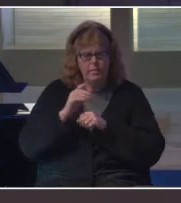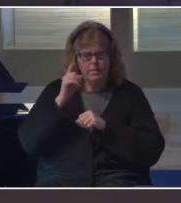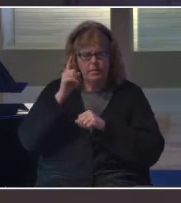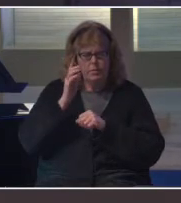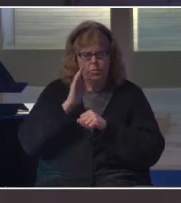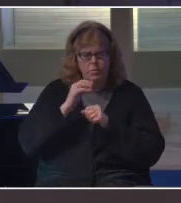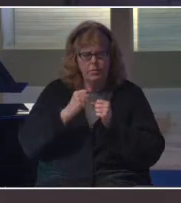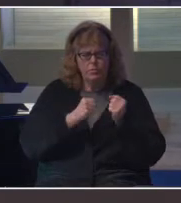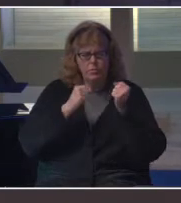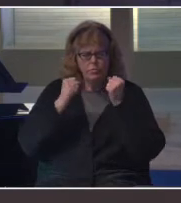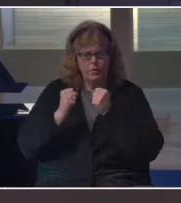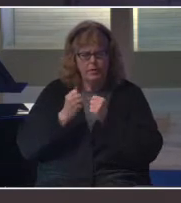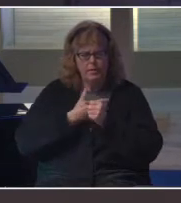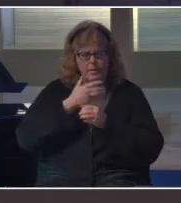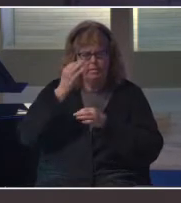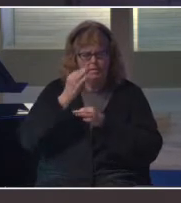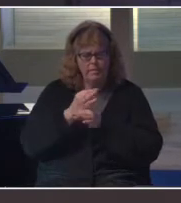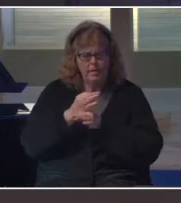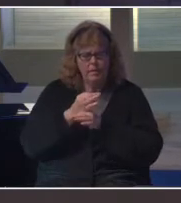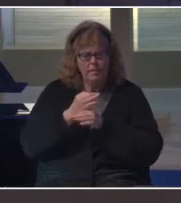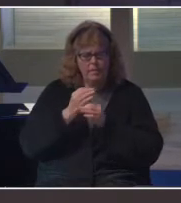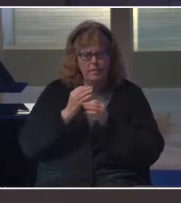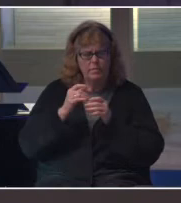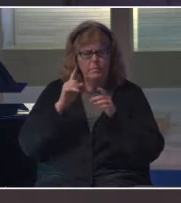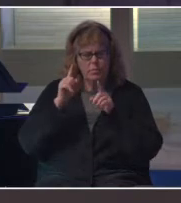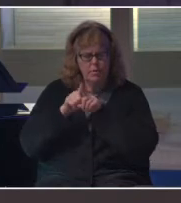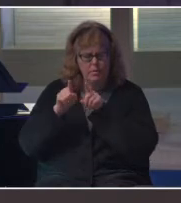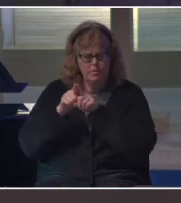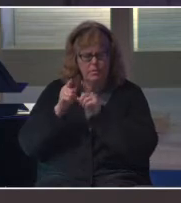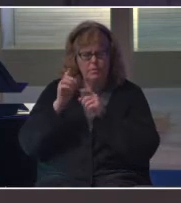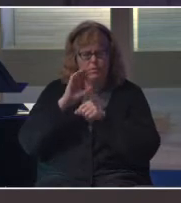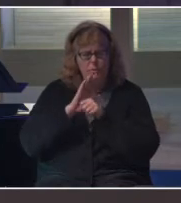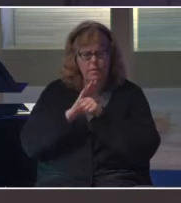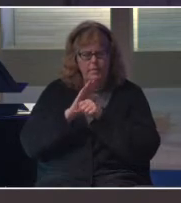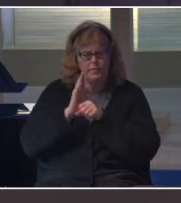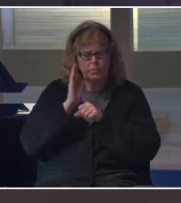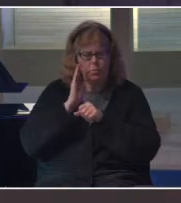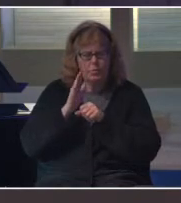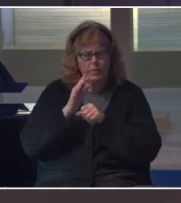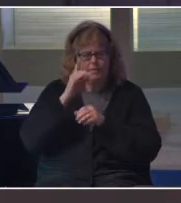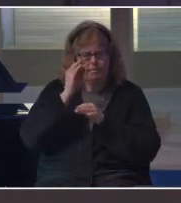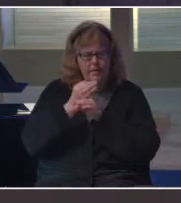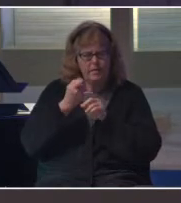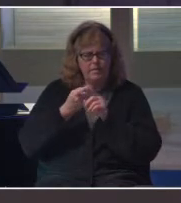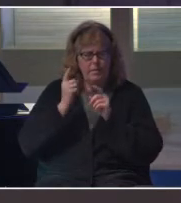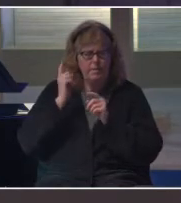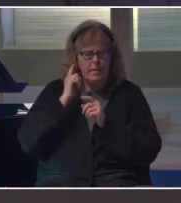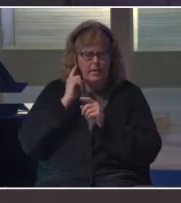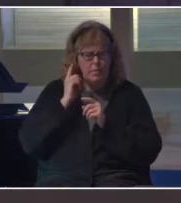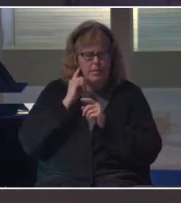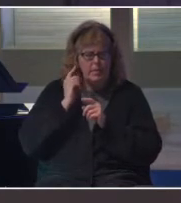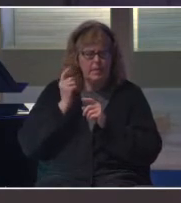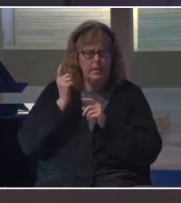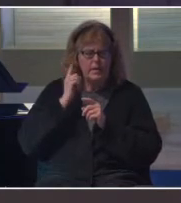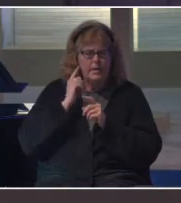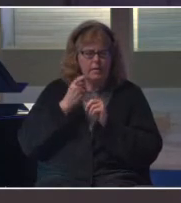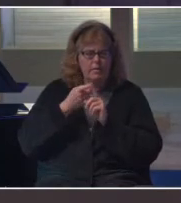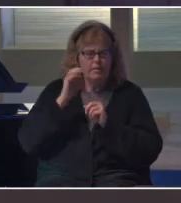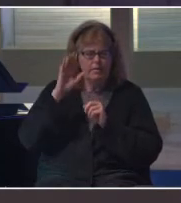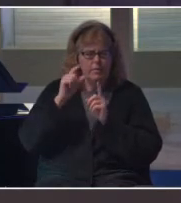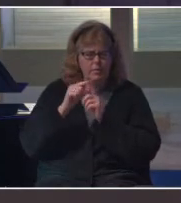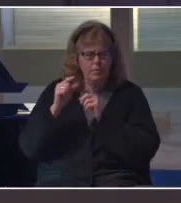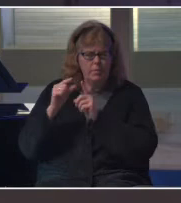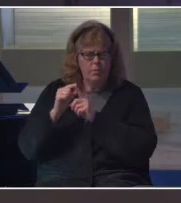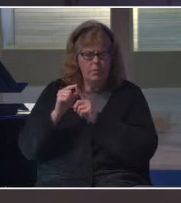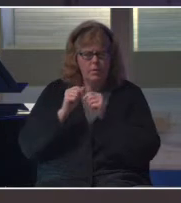would strengthen our faith through it as you also promise in your word, for faith comes by hearing and hearing by your word.